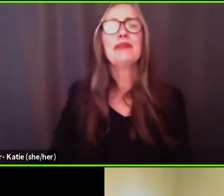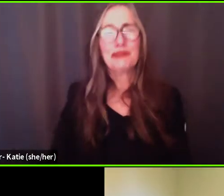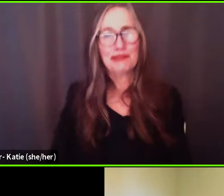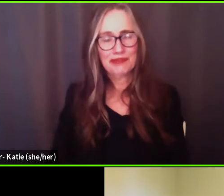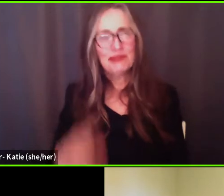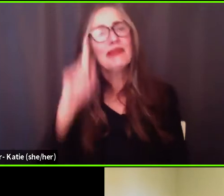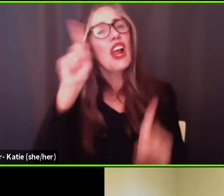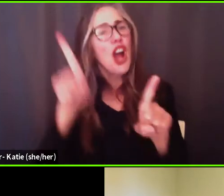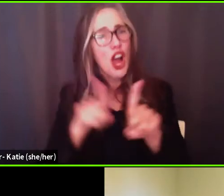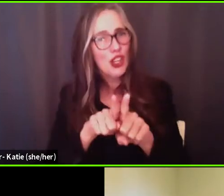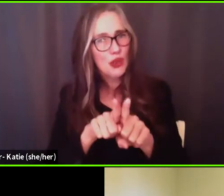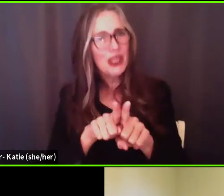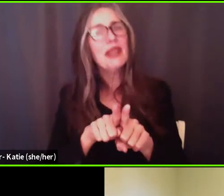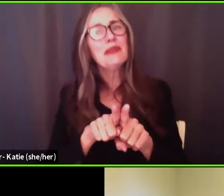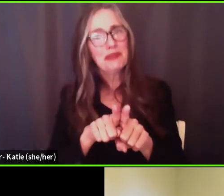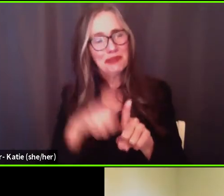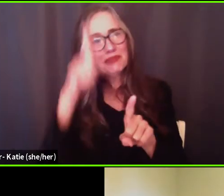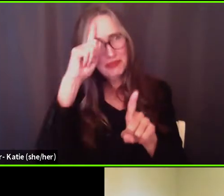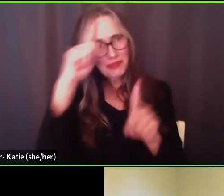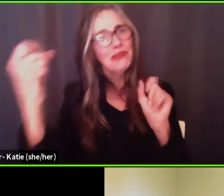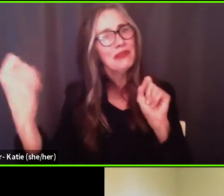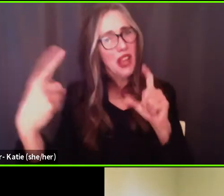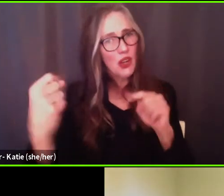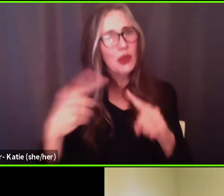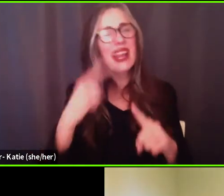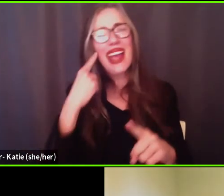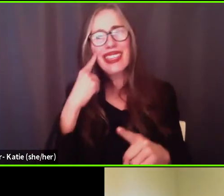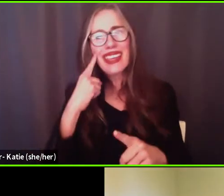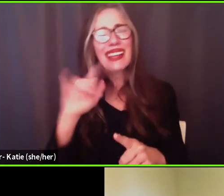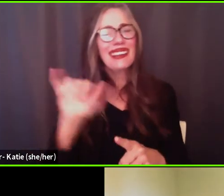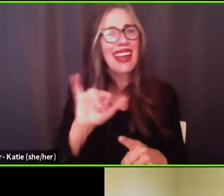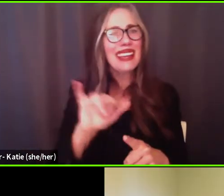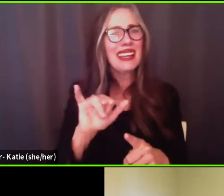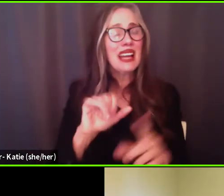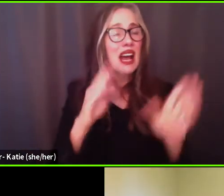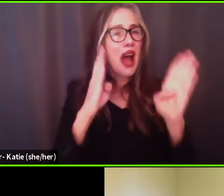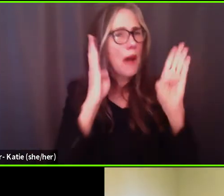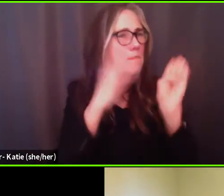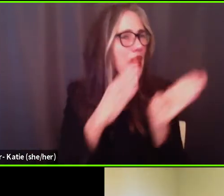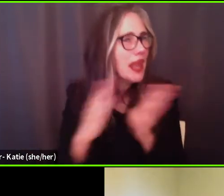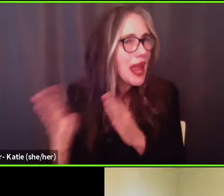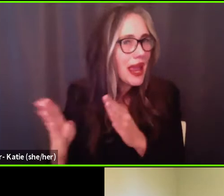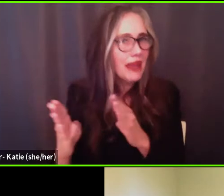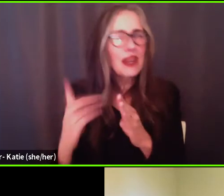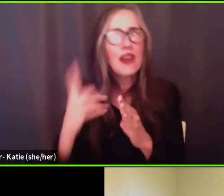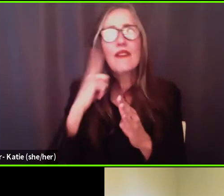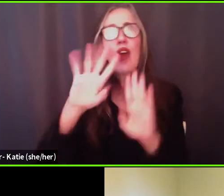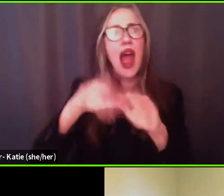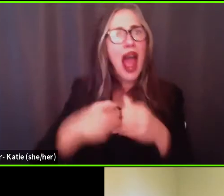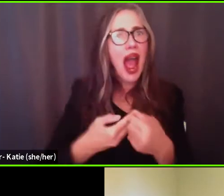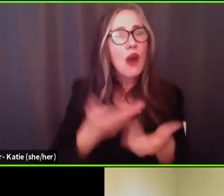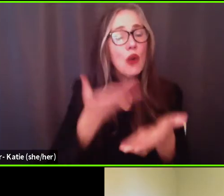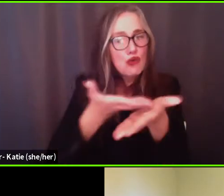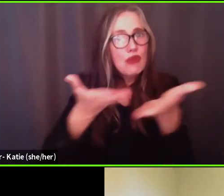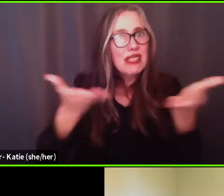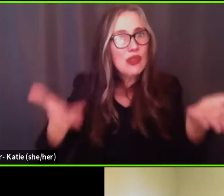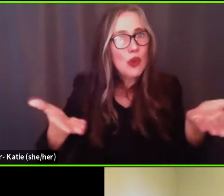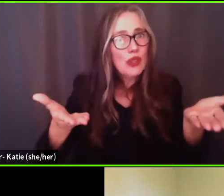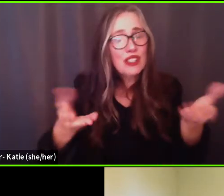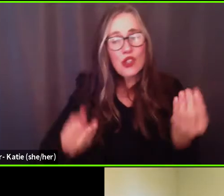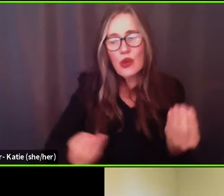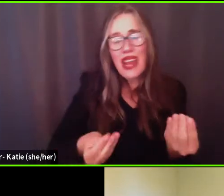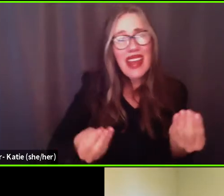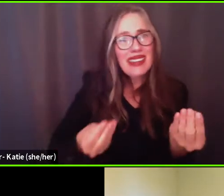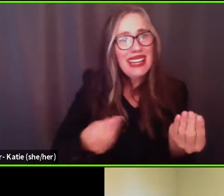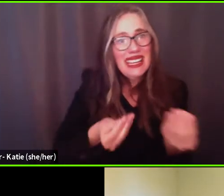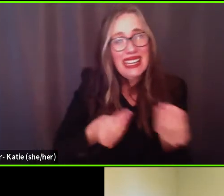justify um again fundamental resources to certain populations away from others as you describe and i think um you know it's uh